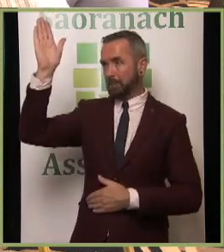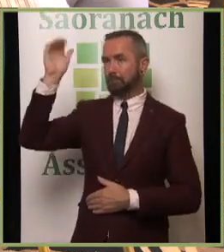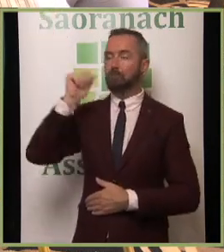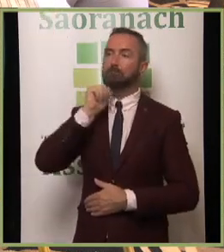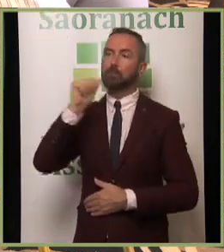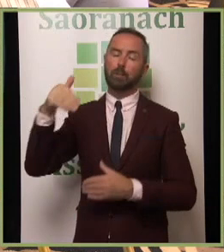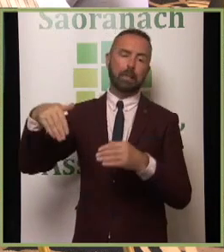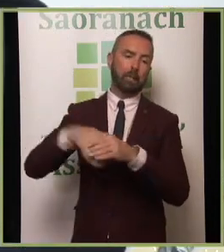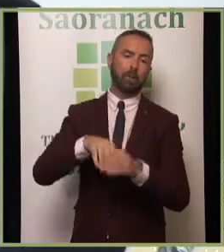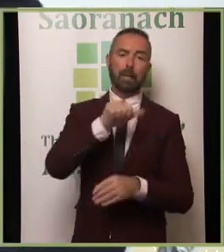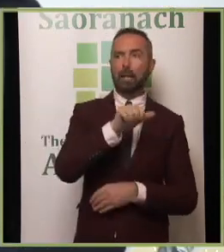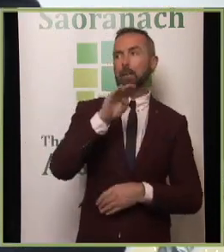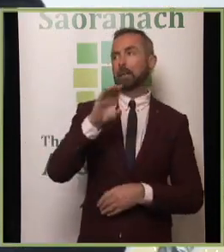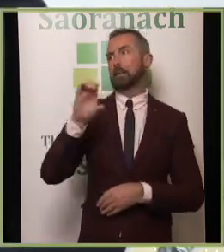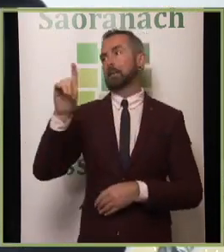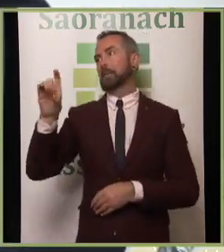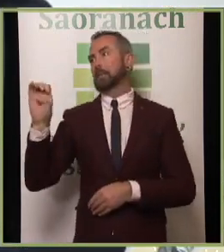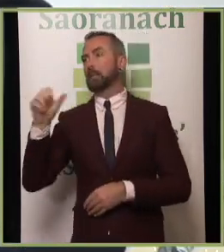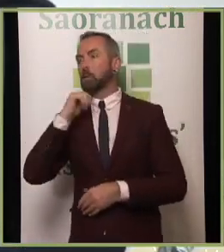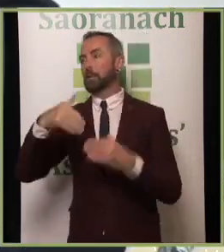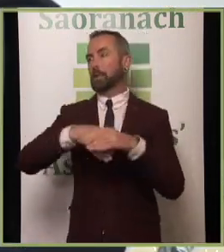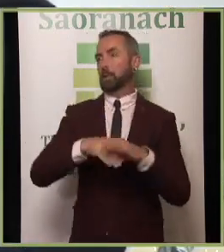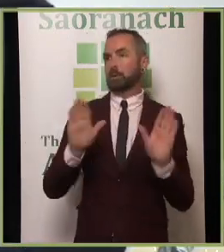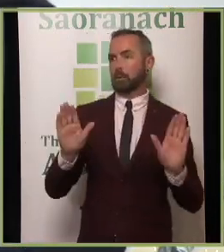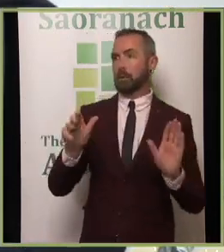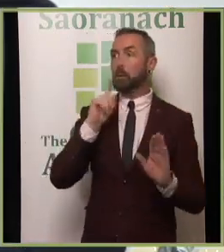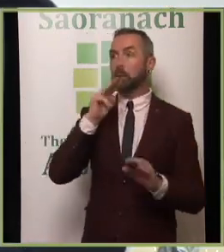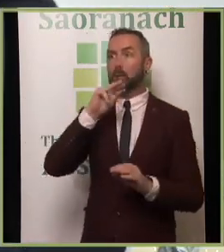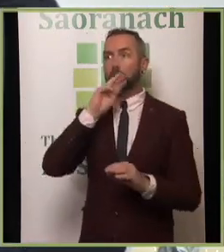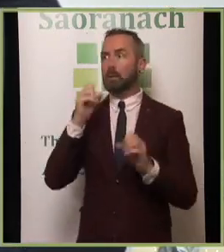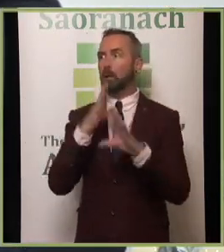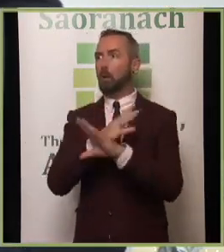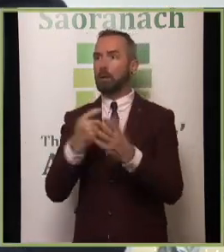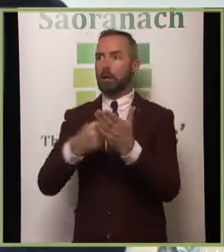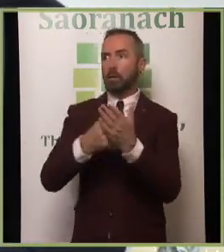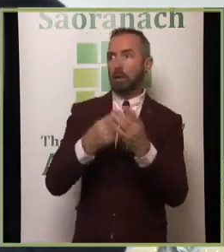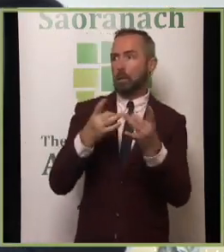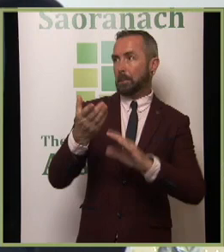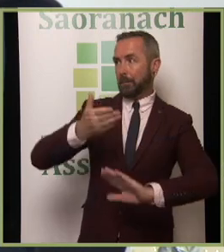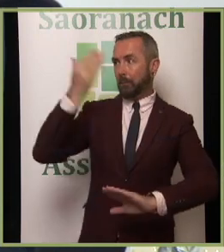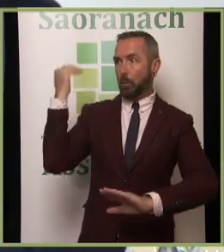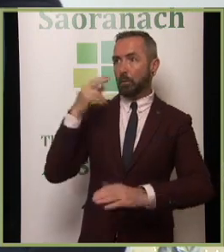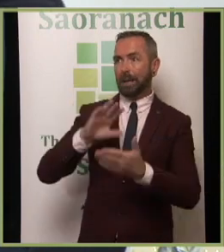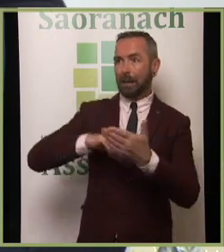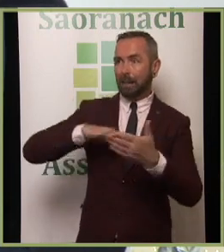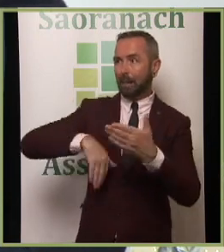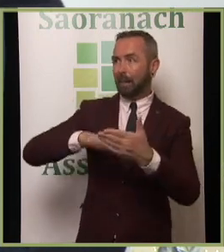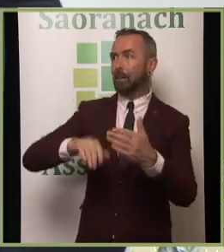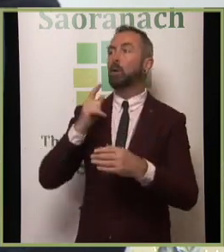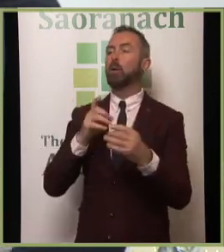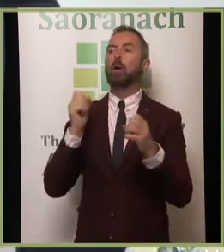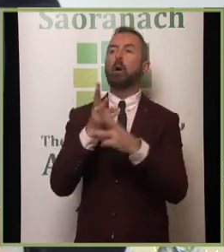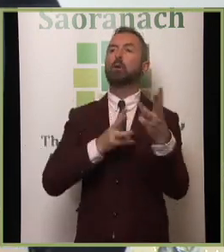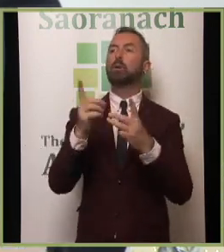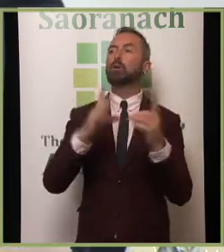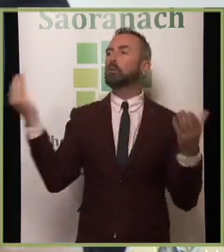they are not included, but that does not negate the really important contributions that people have made previously and all of the work that we have done as a collective to